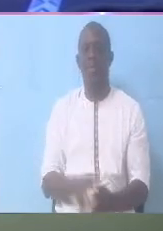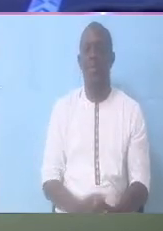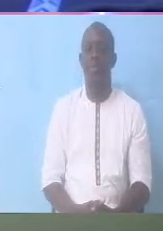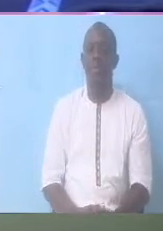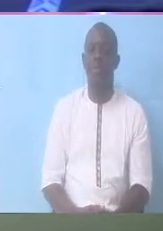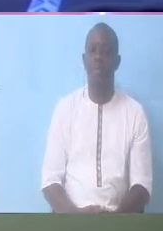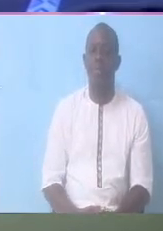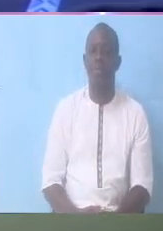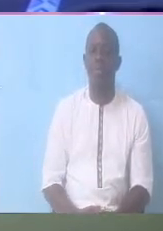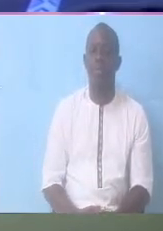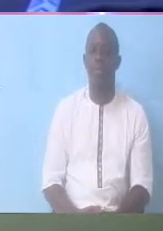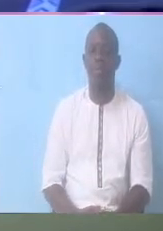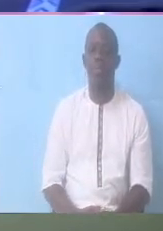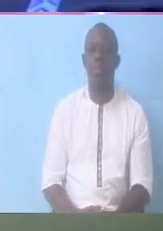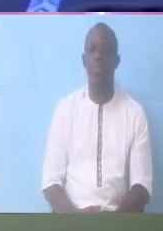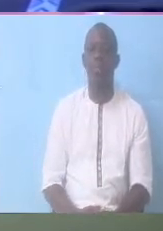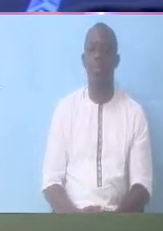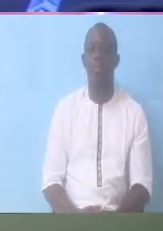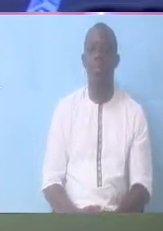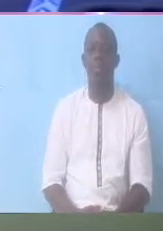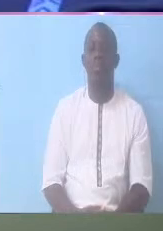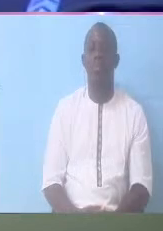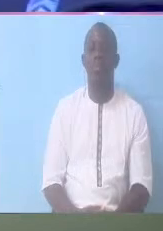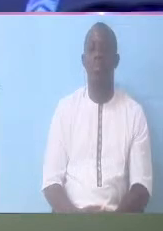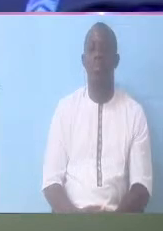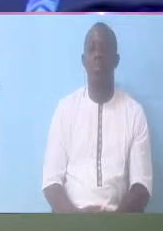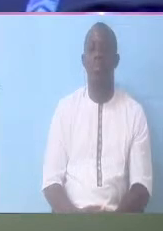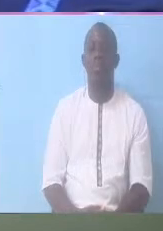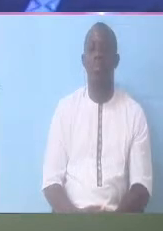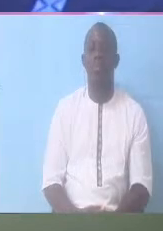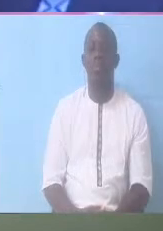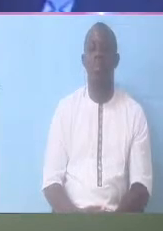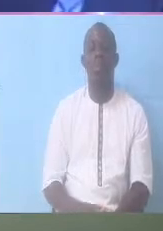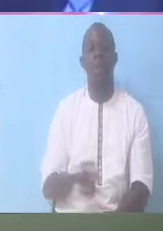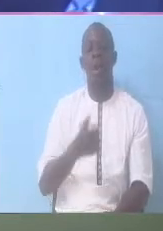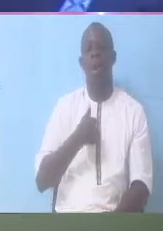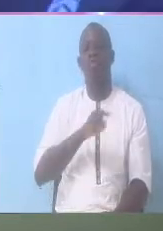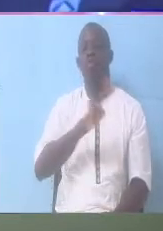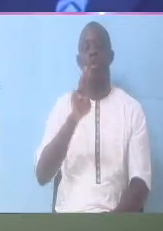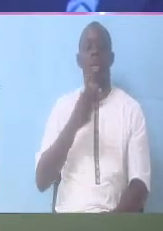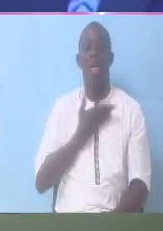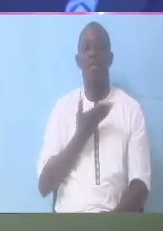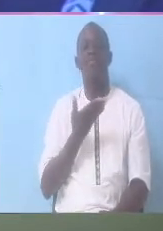I don't have the list, but I think I have a WhatsApp message that you sent me.